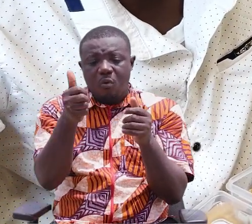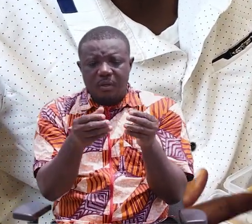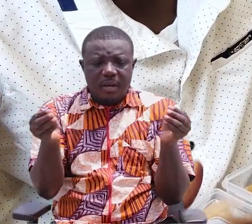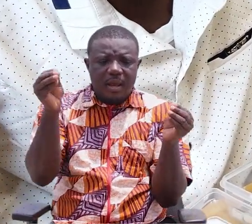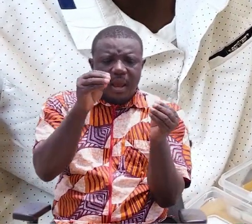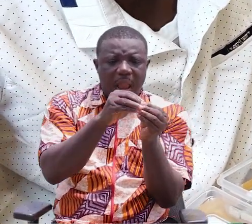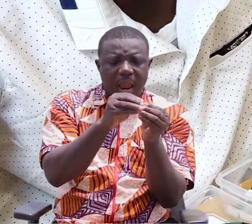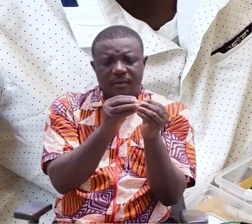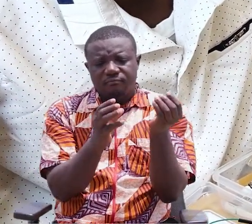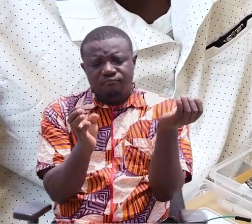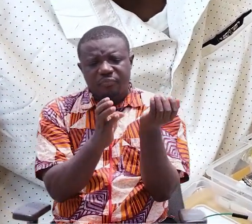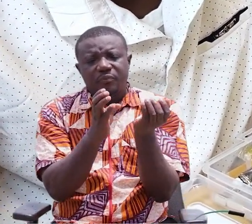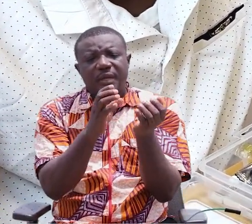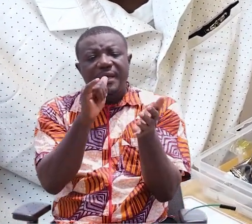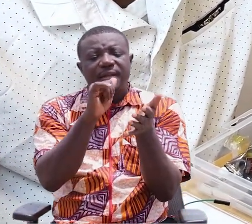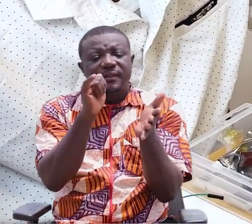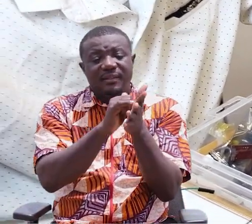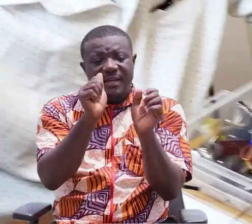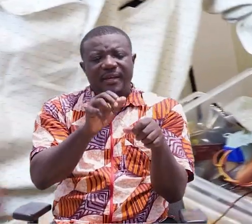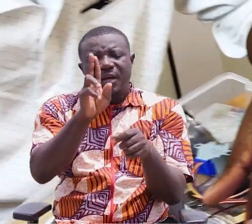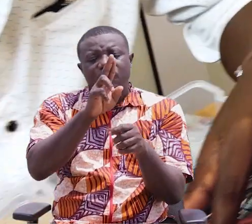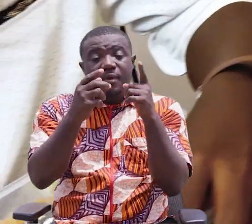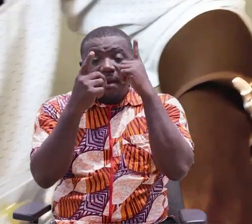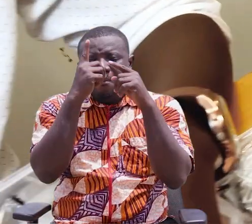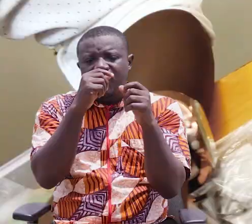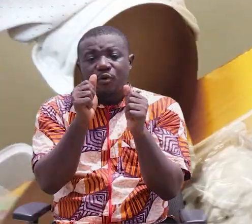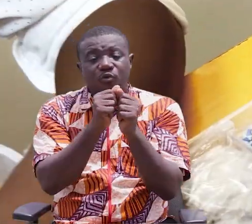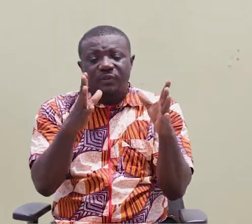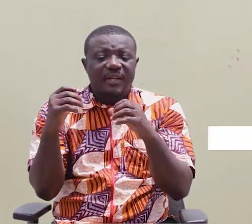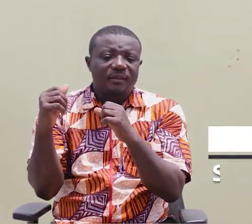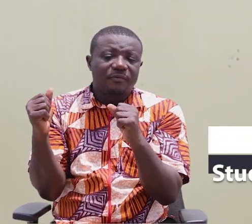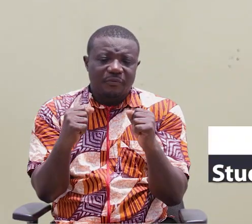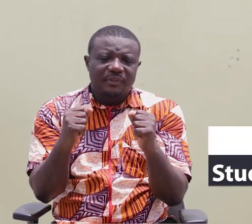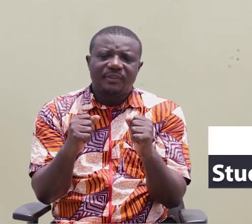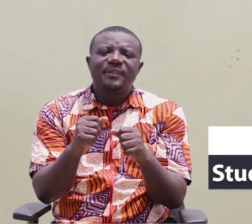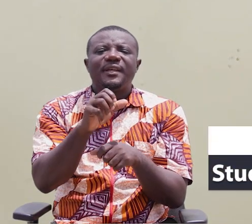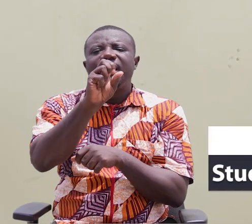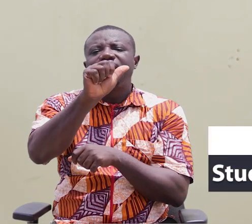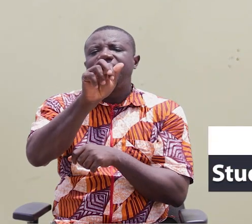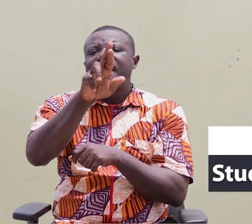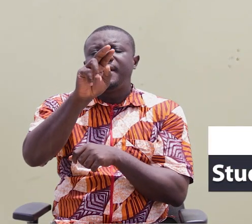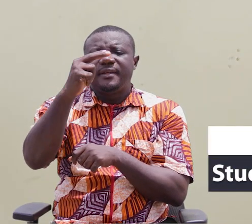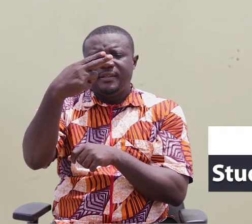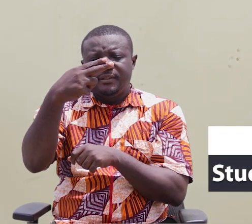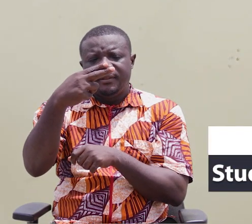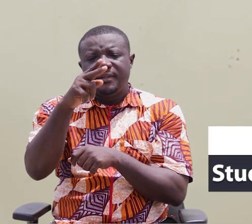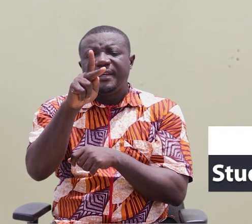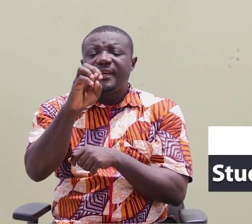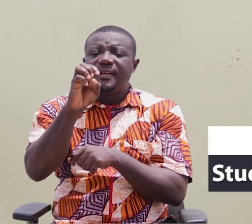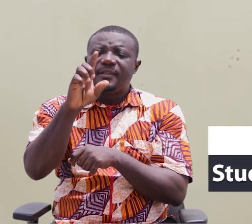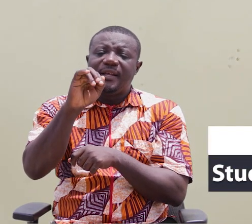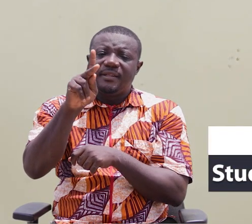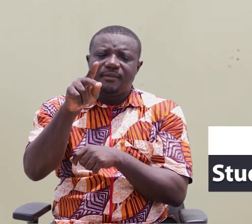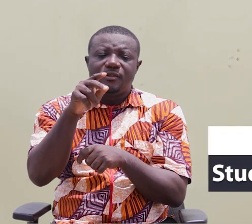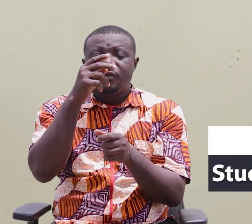switch that can also turn on just the vibration without the sound. Sarah Kekeli, a visually impaired